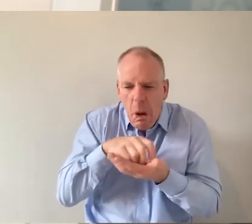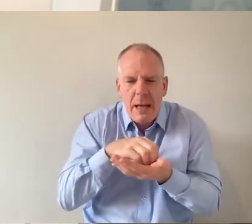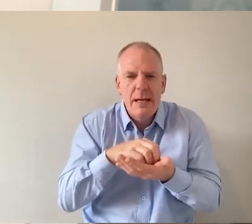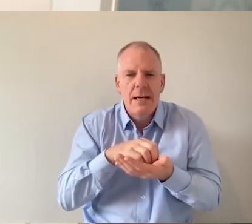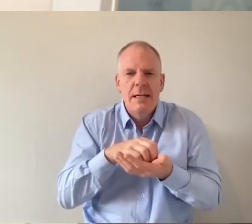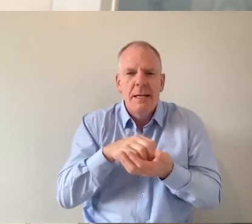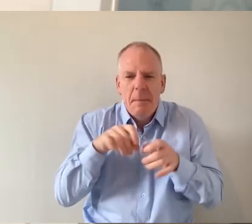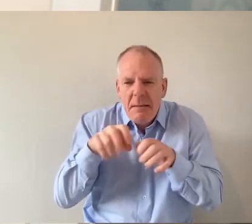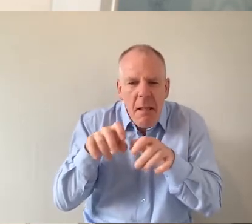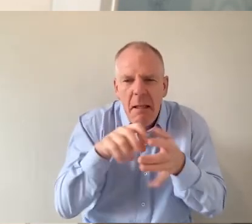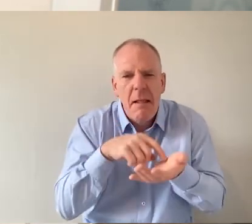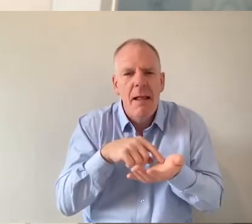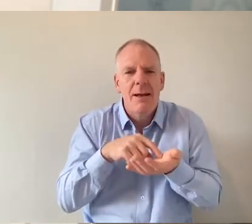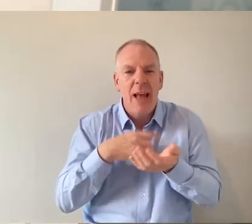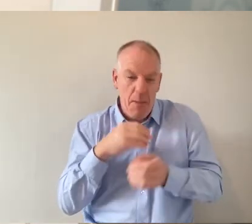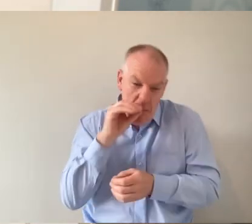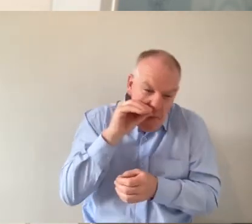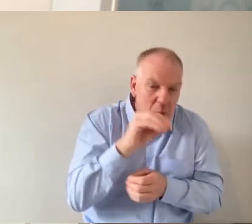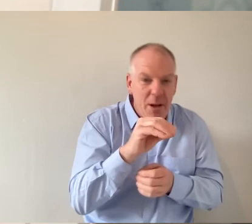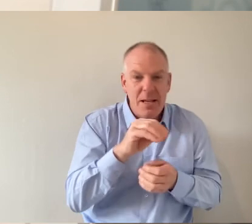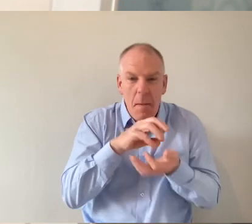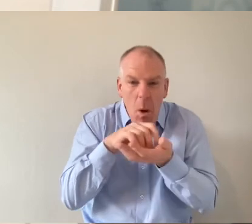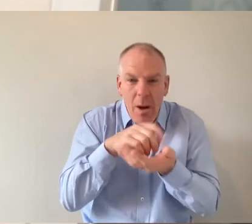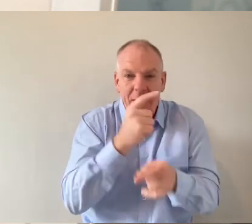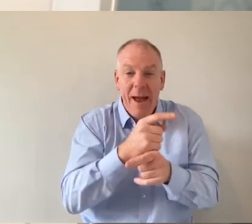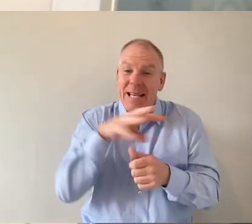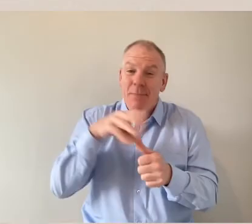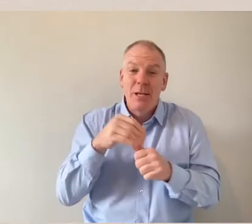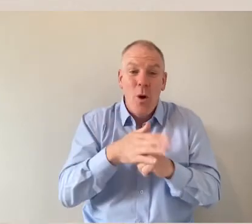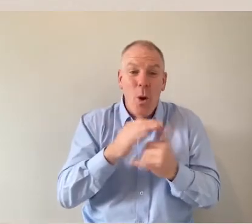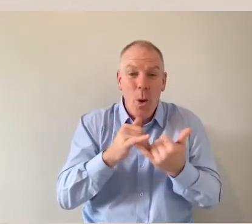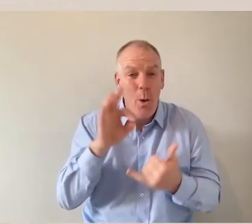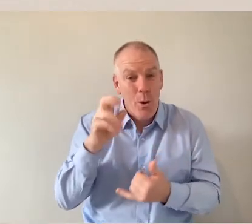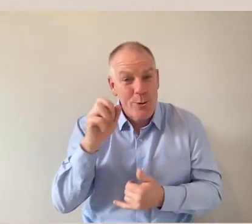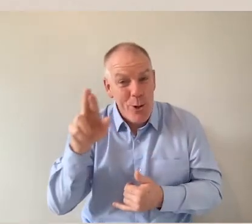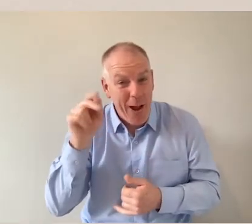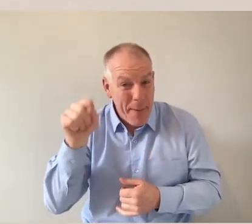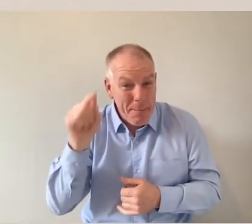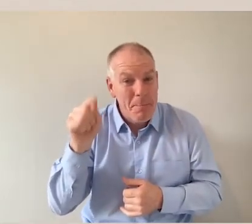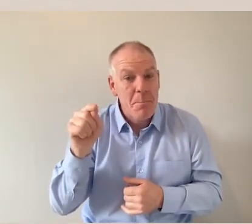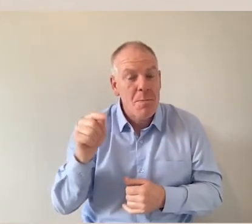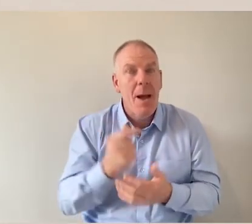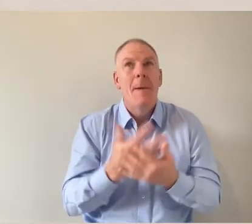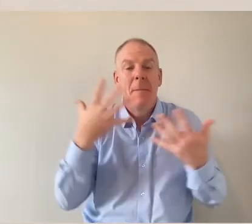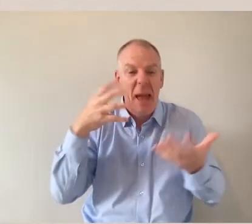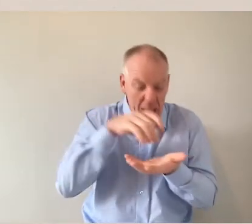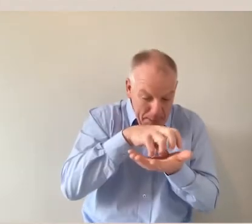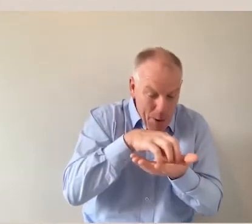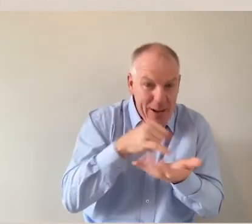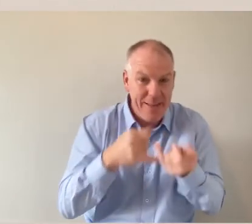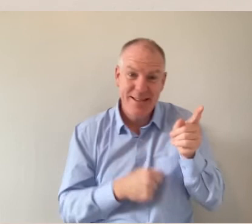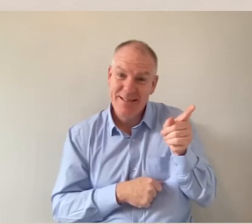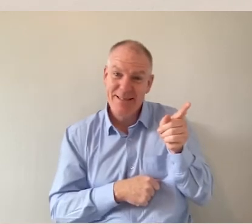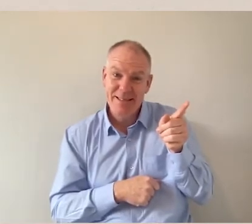beetles. So I am going to put a bug on this pizza, specially for Guzzler. So a big bug like